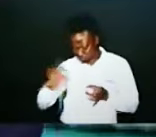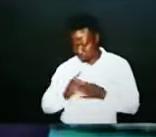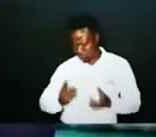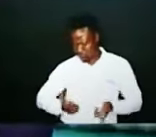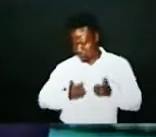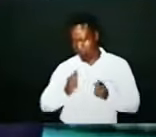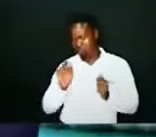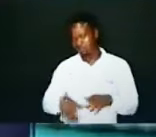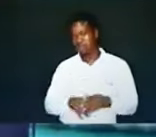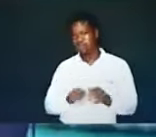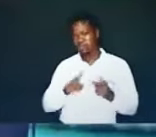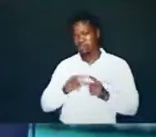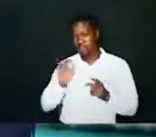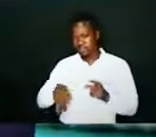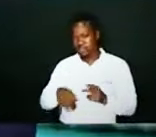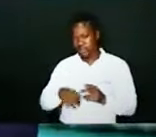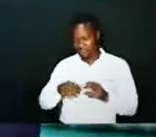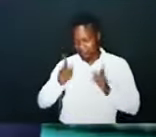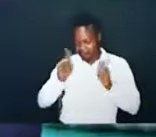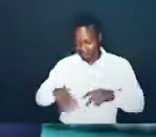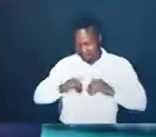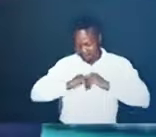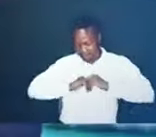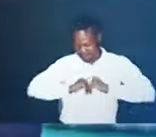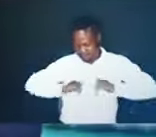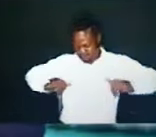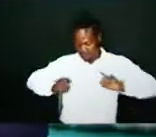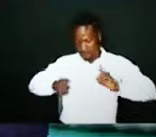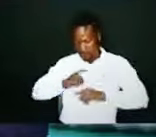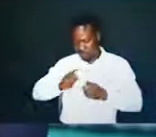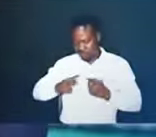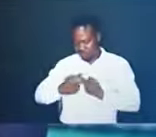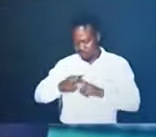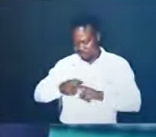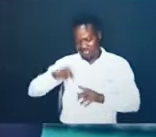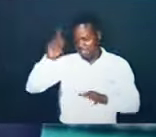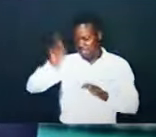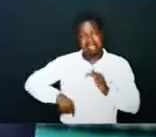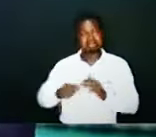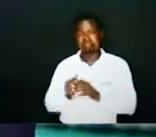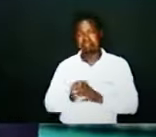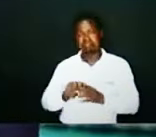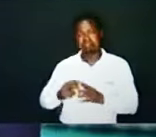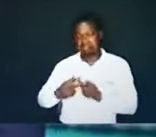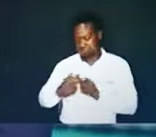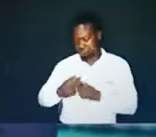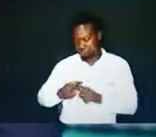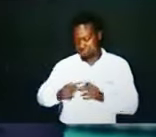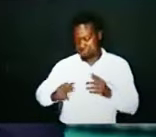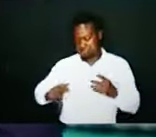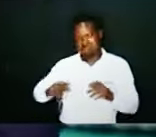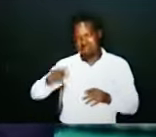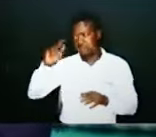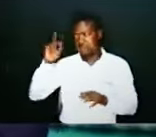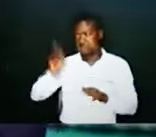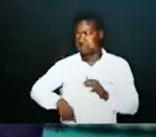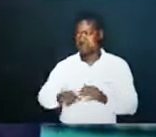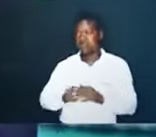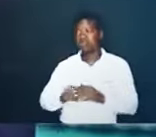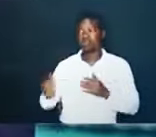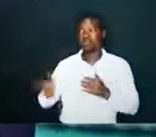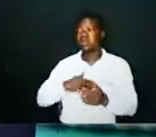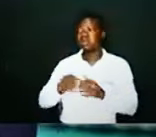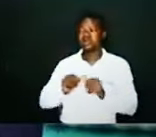measure. So you can never separate yourself from the circumcision. So it doesn't matter the